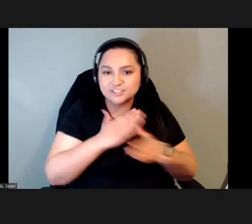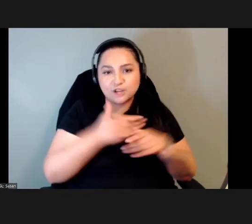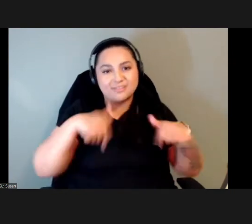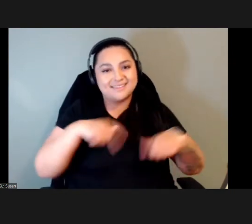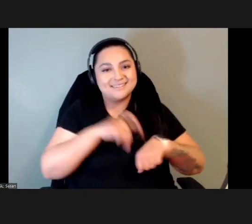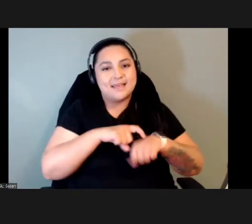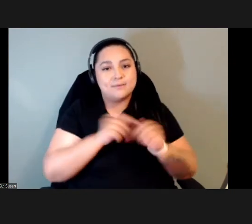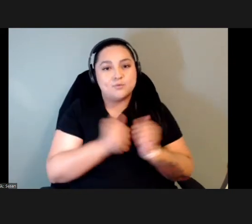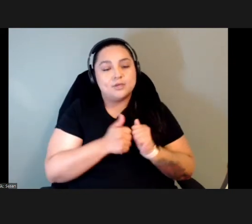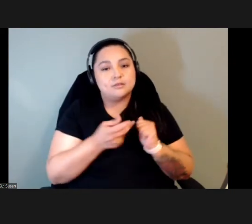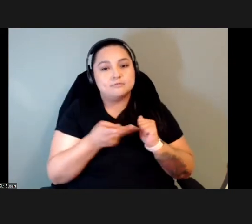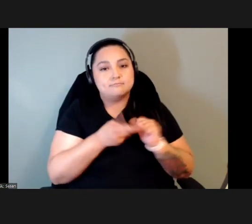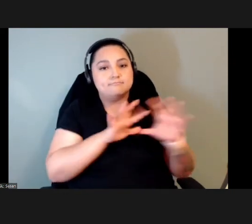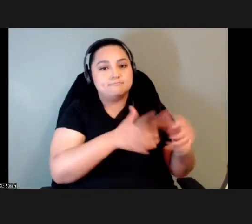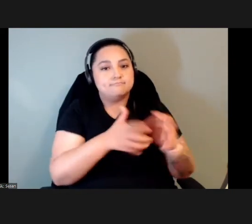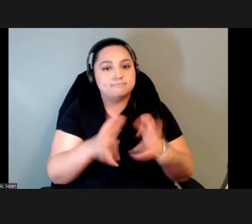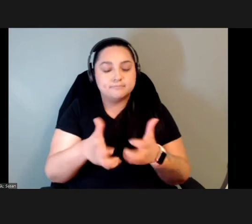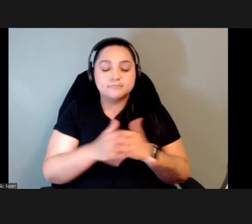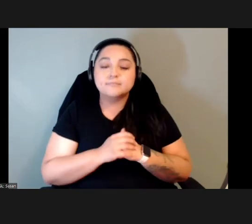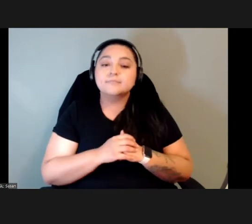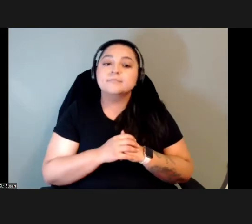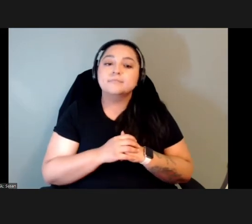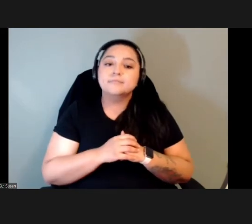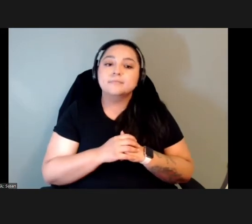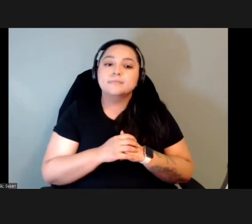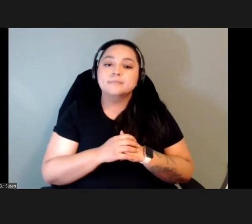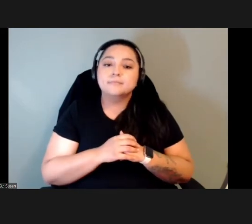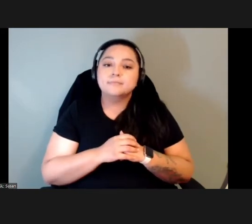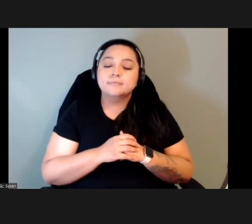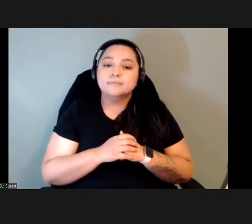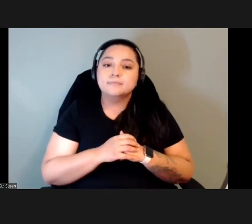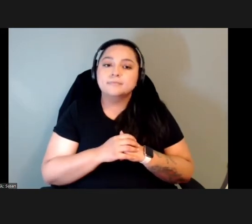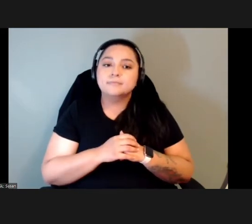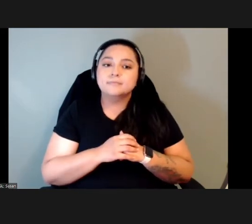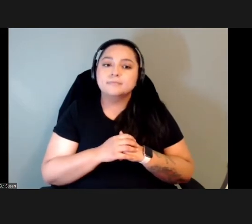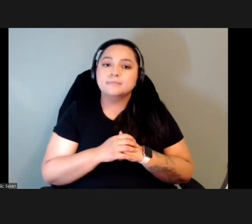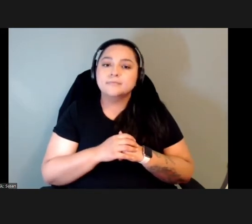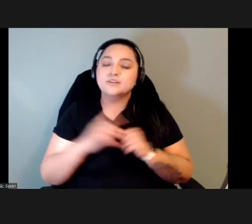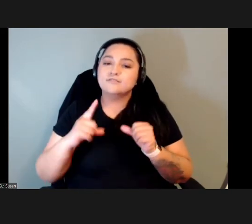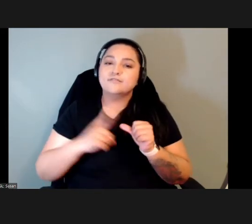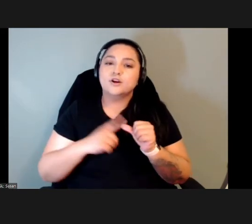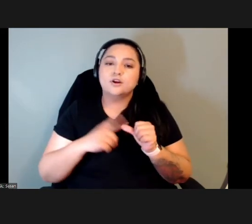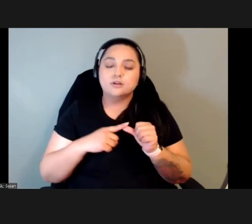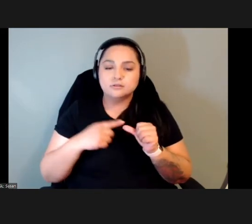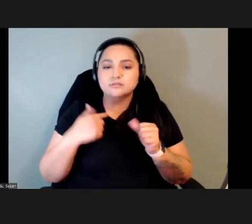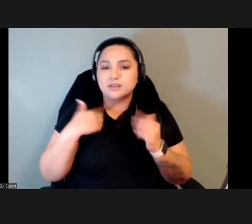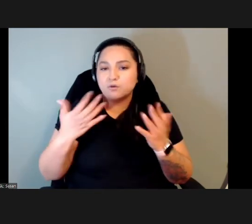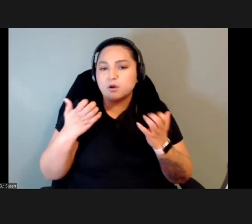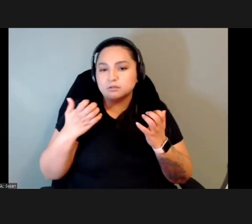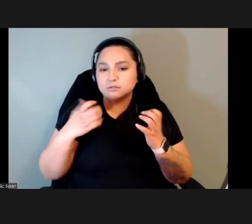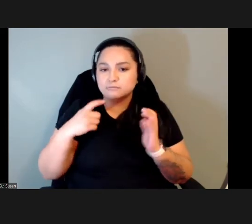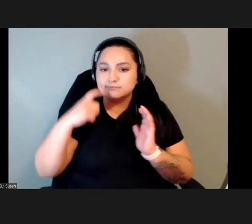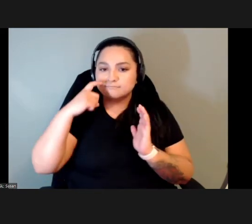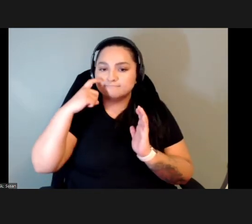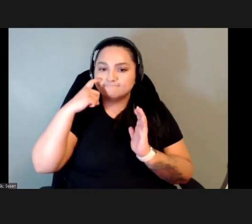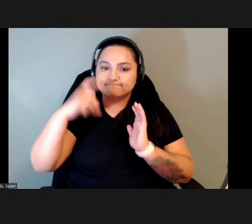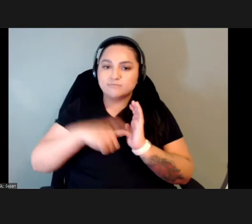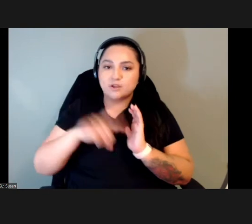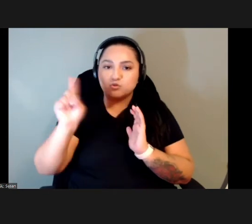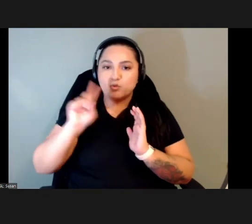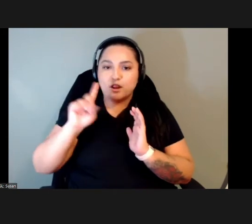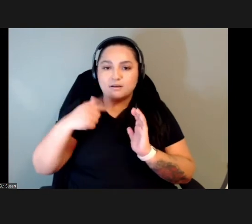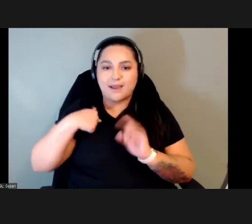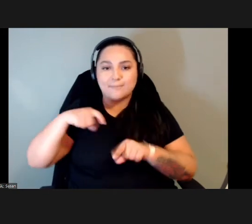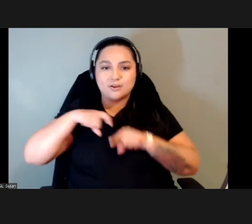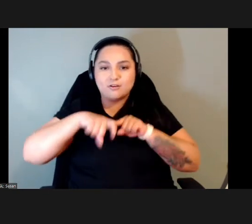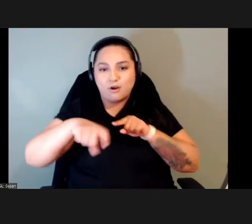And as we get settled in today, I want to first acknowledge the unceded land which I'm calling in from,